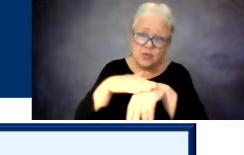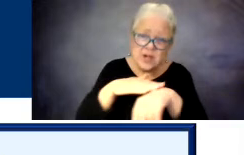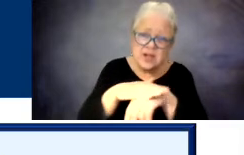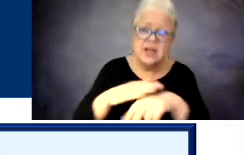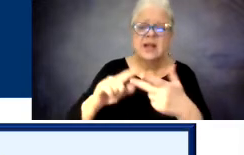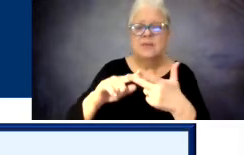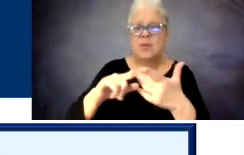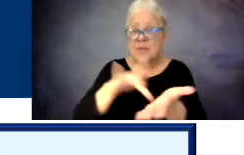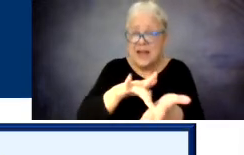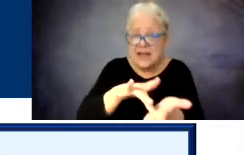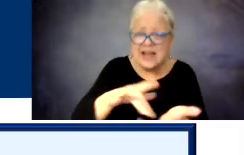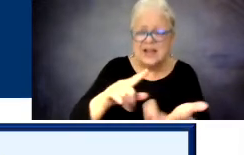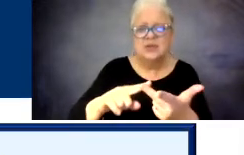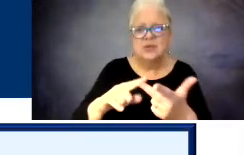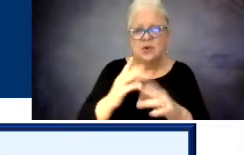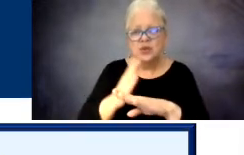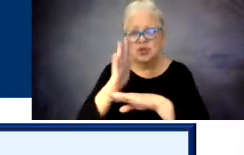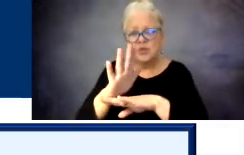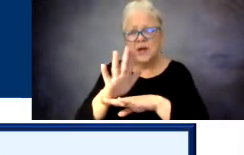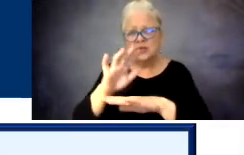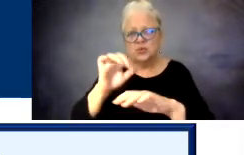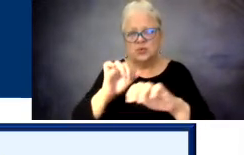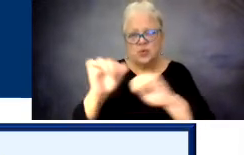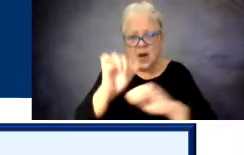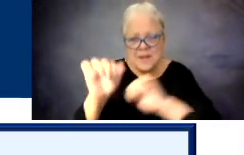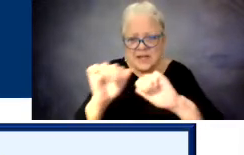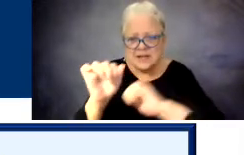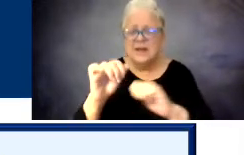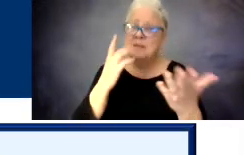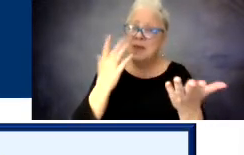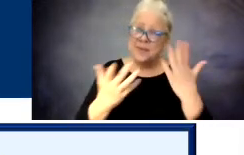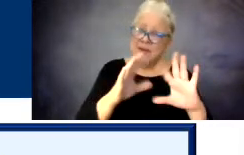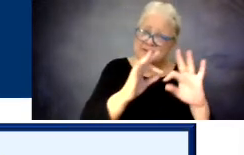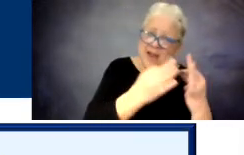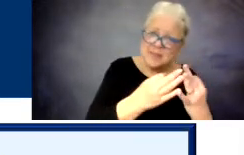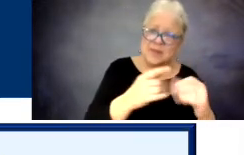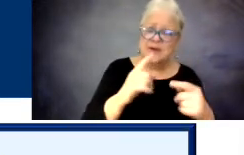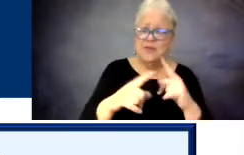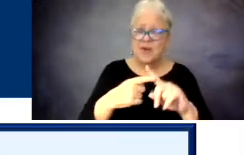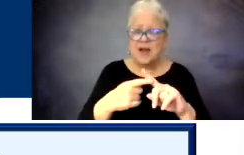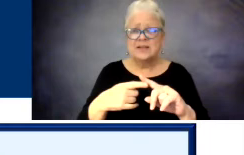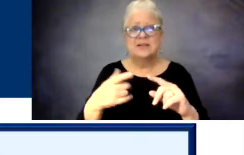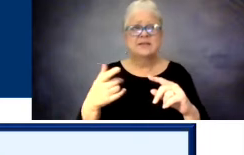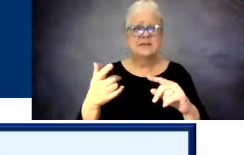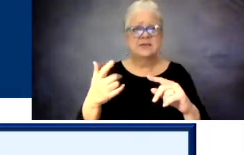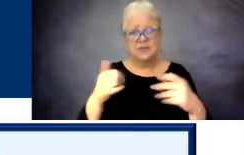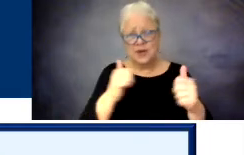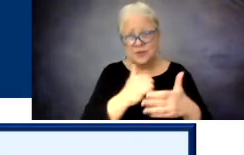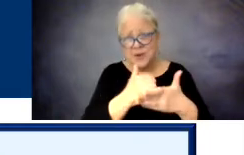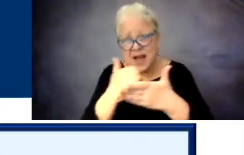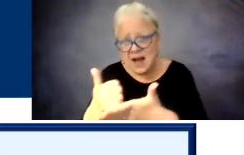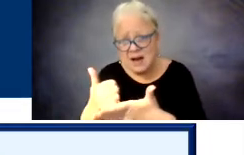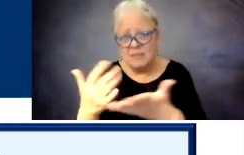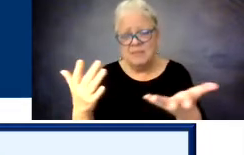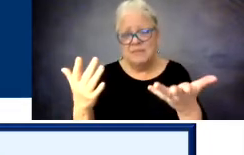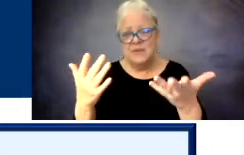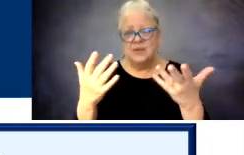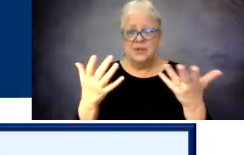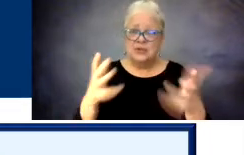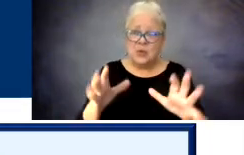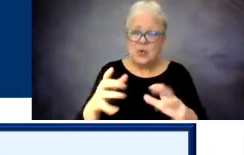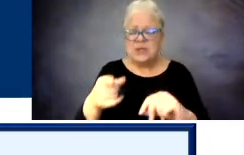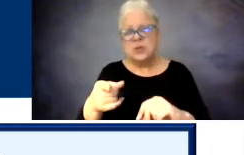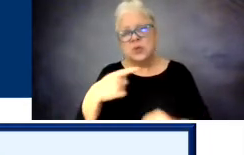be kind of well-intended where a family member or caregiver might not want, the family member to get urinary